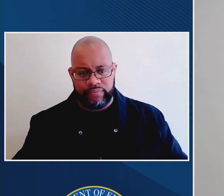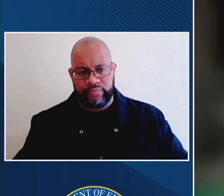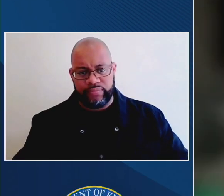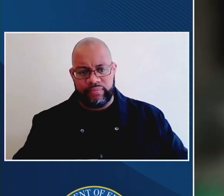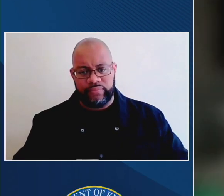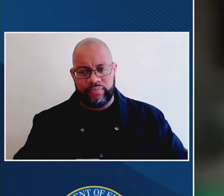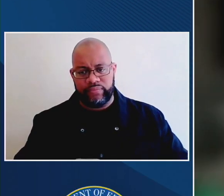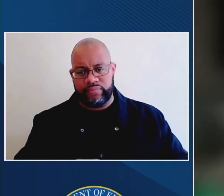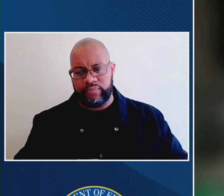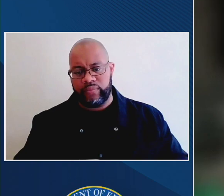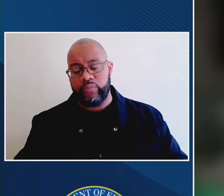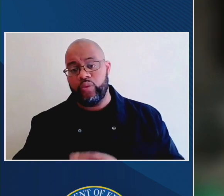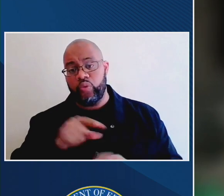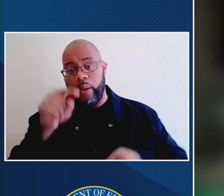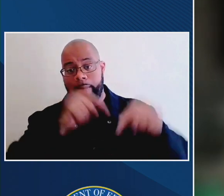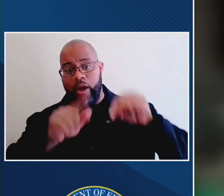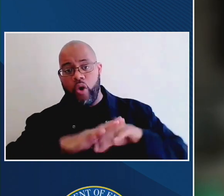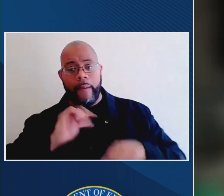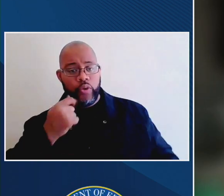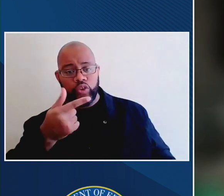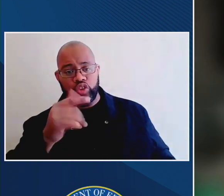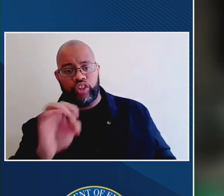Oh, you went back on mute, Jeff.